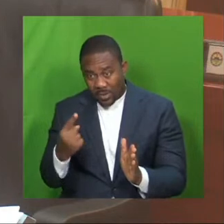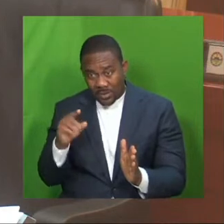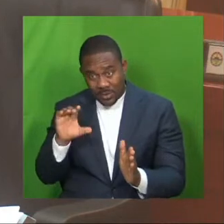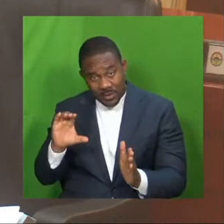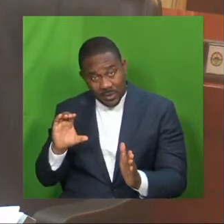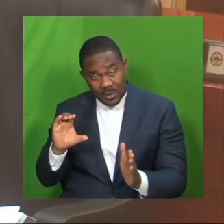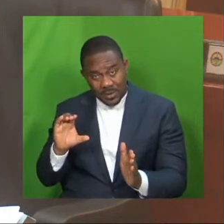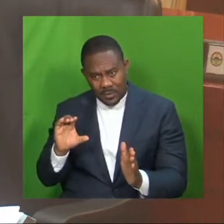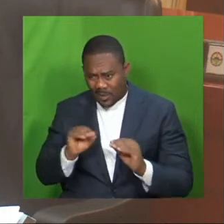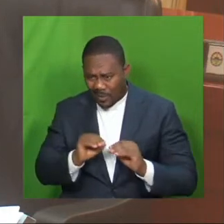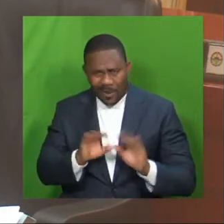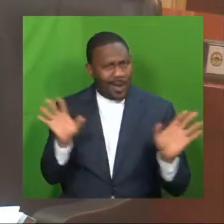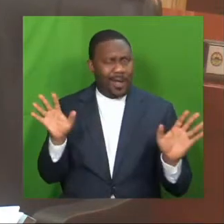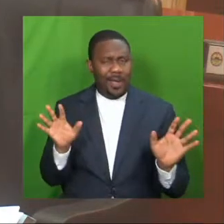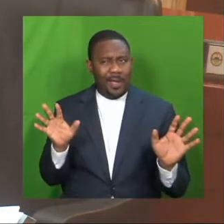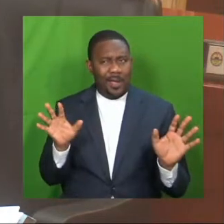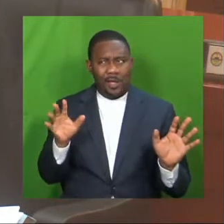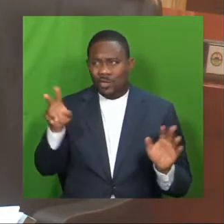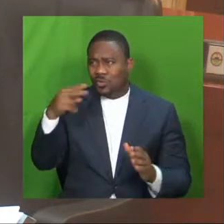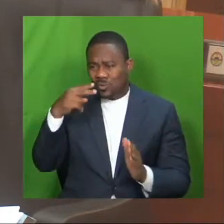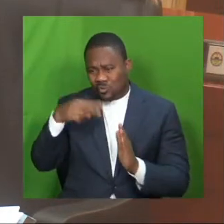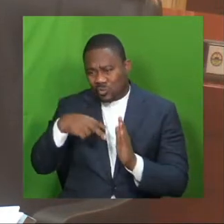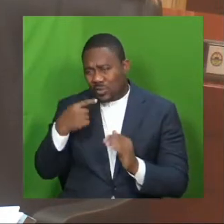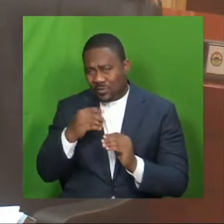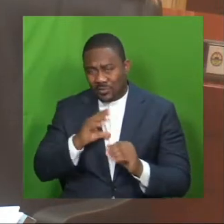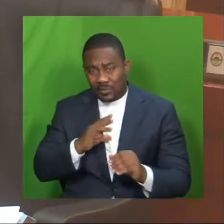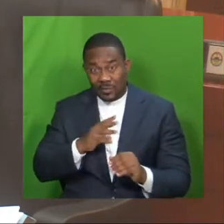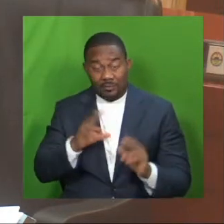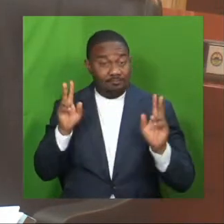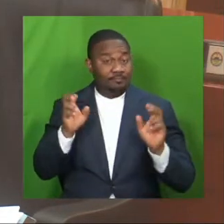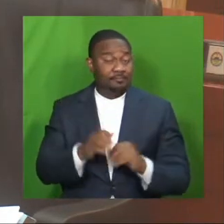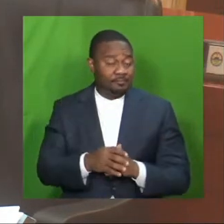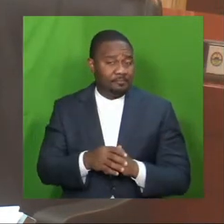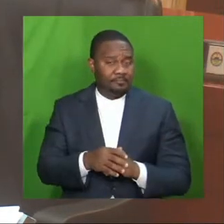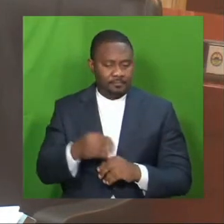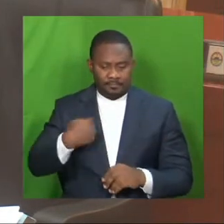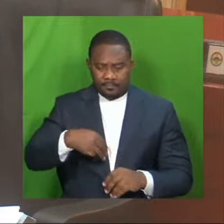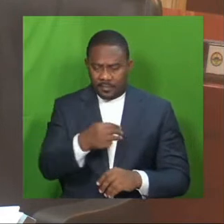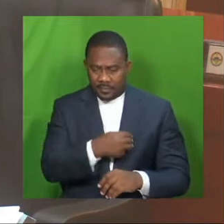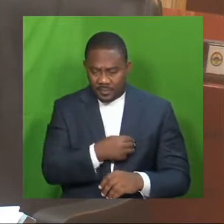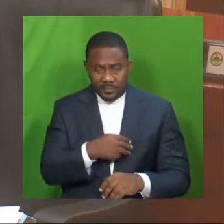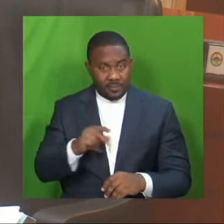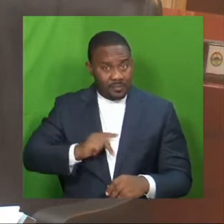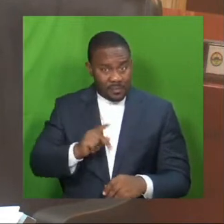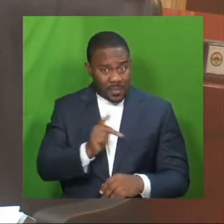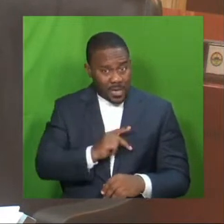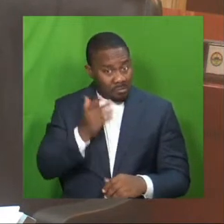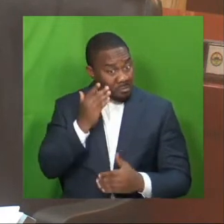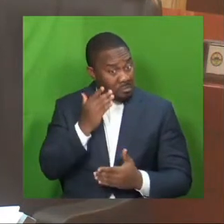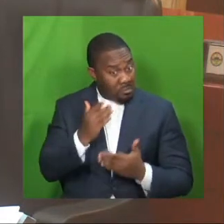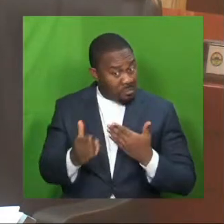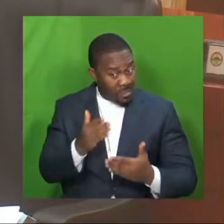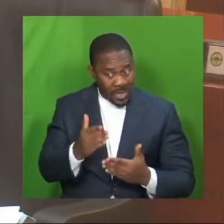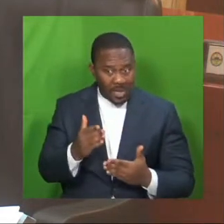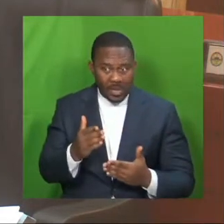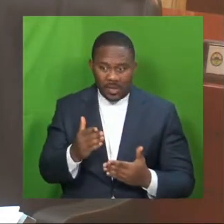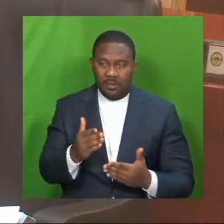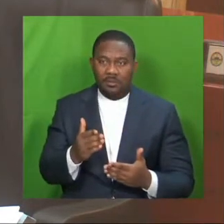1c. A member of Parliament shall vacate his seat in Parliament. The operative